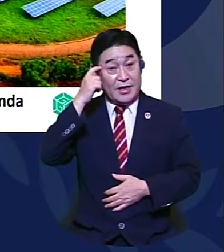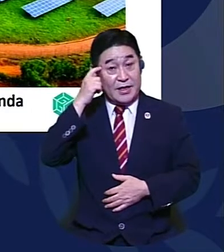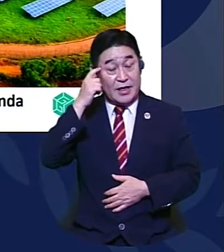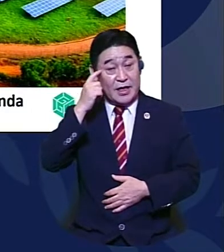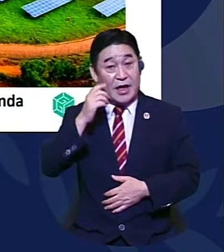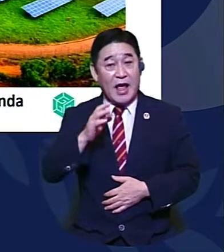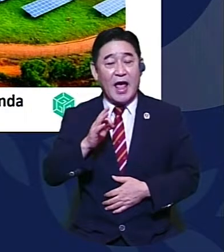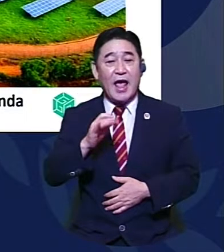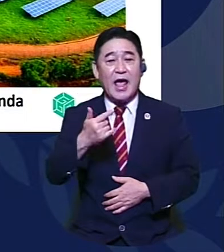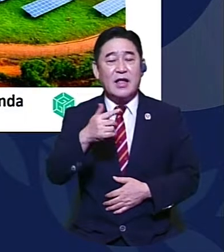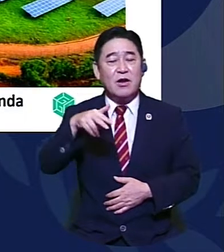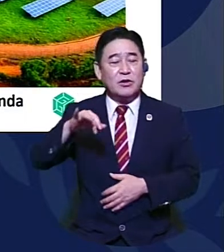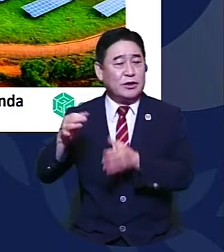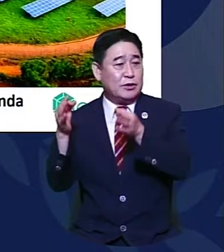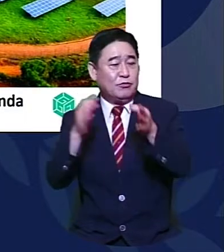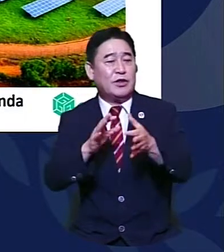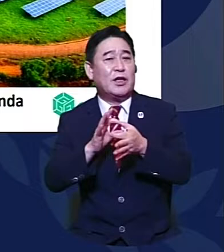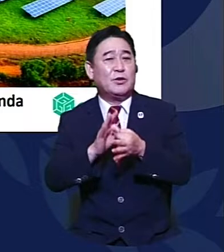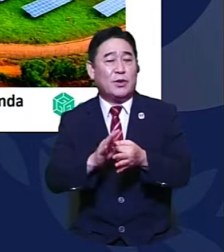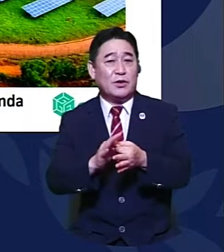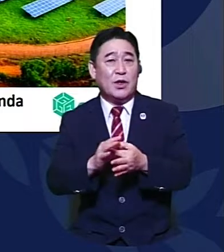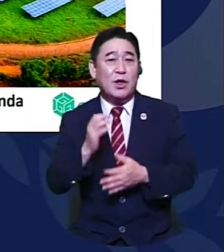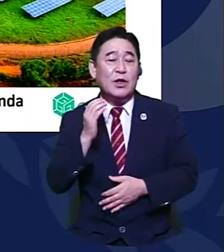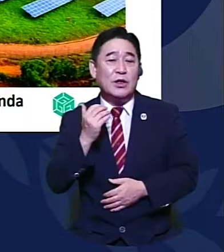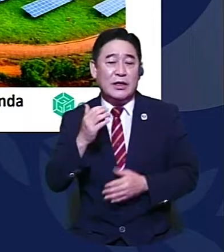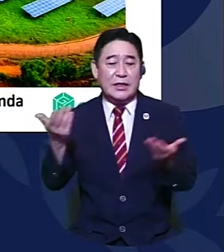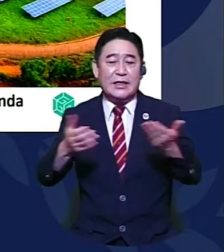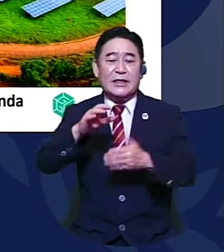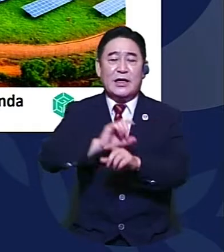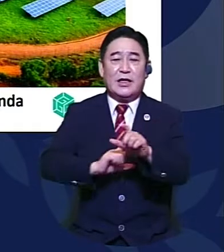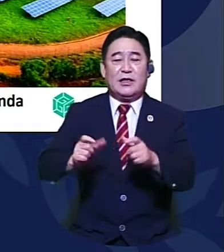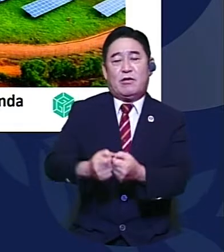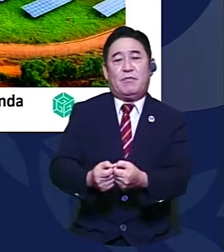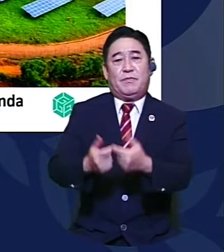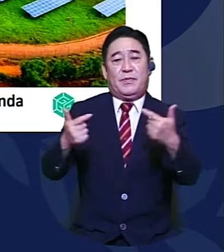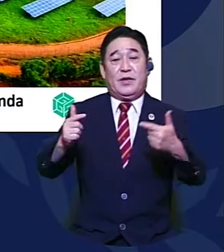green jobs than fossil fuel alternatives. We had a report